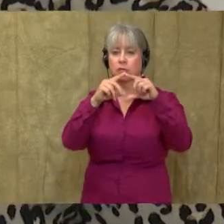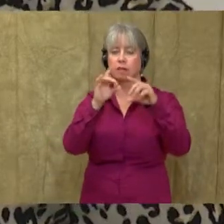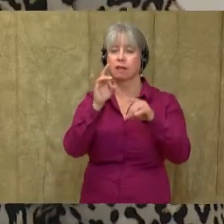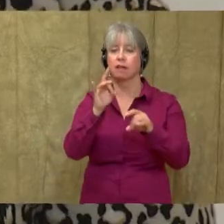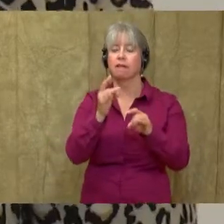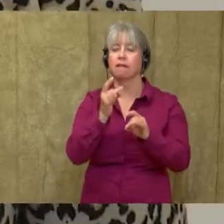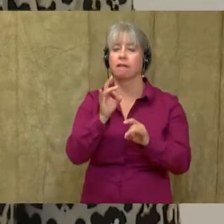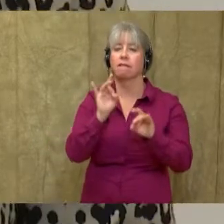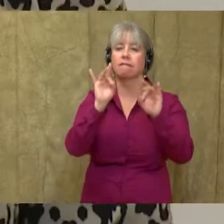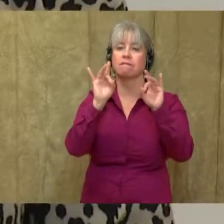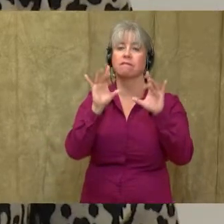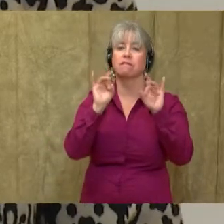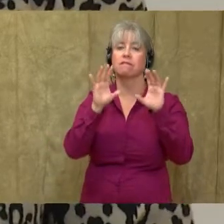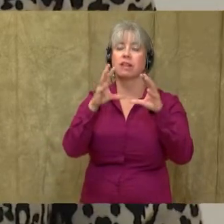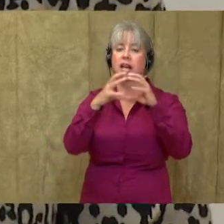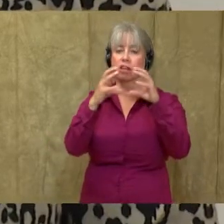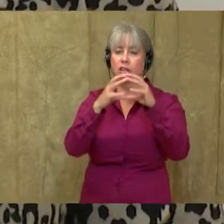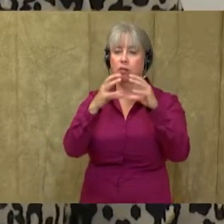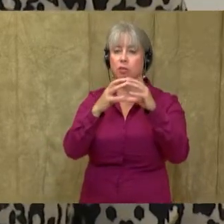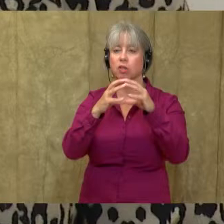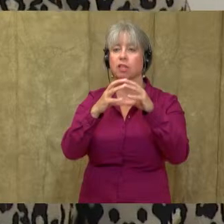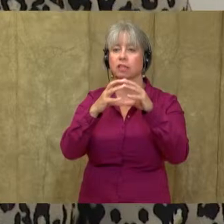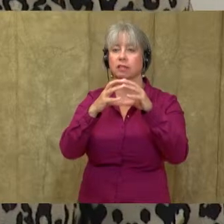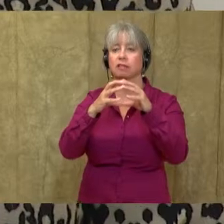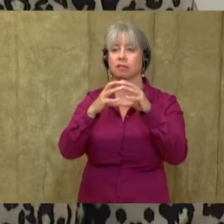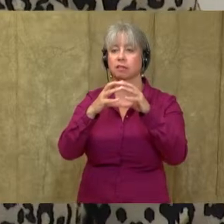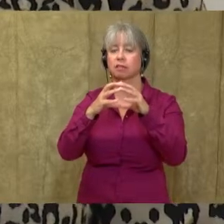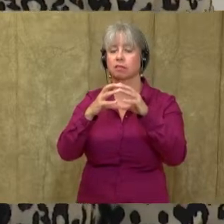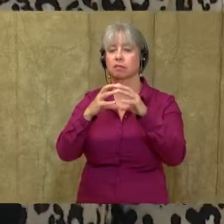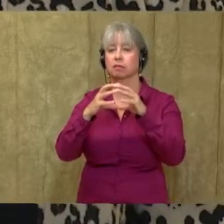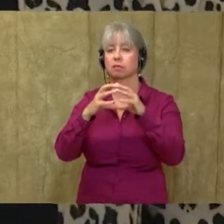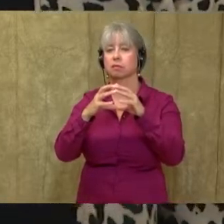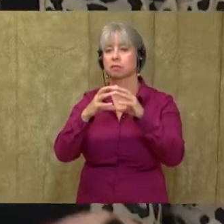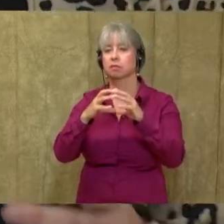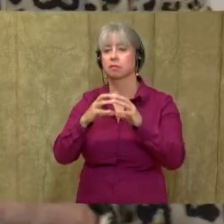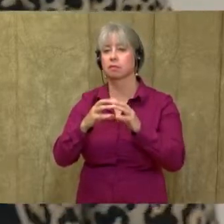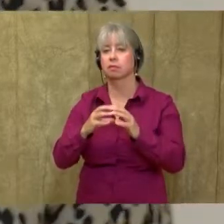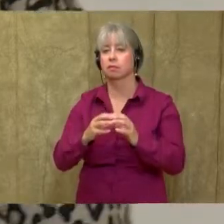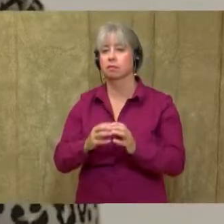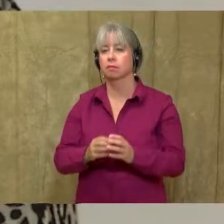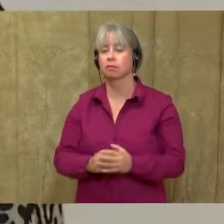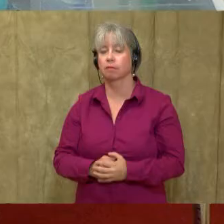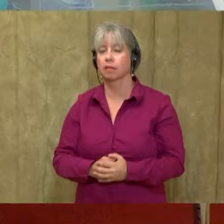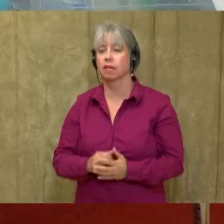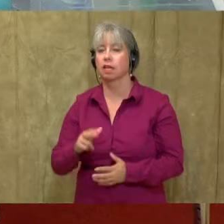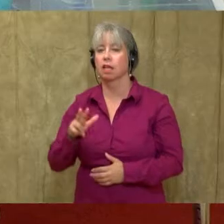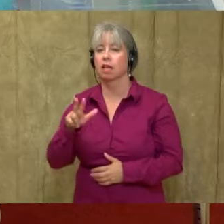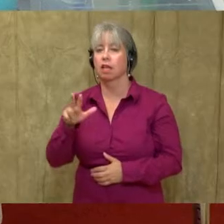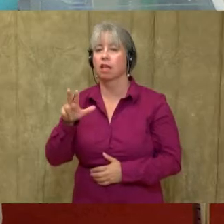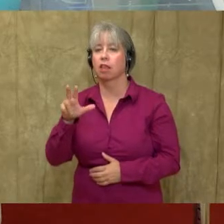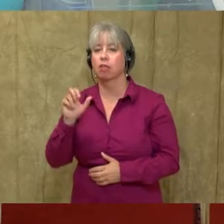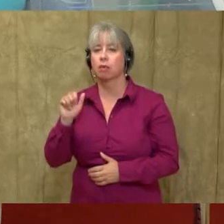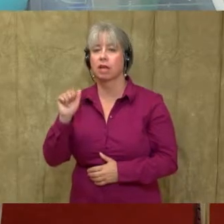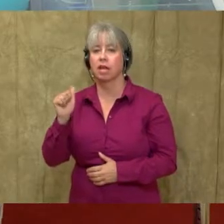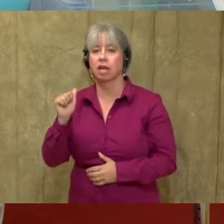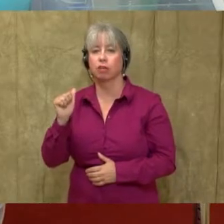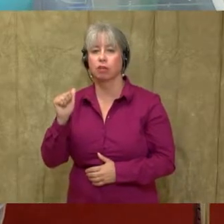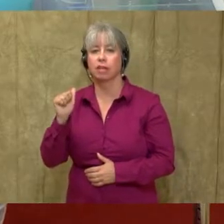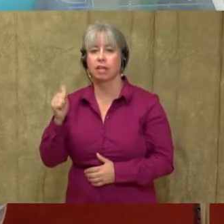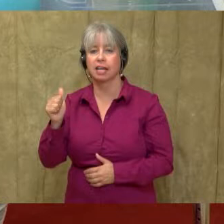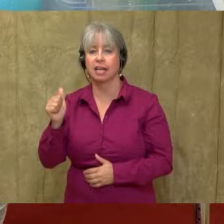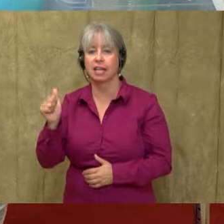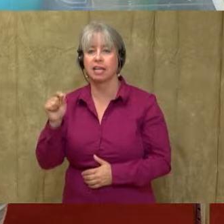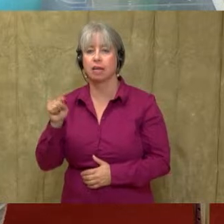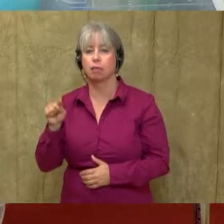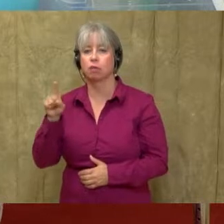we'll say about 310.2 cubic inches, okay? So maybe you had yours at home and you